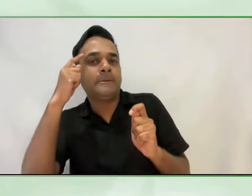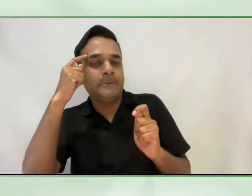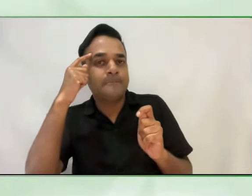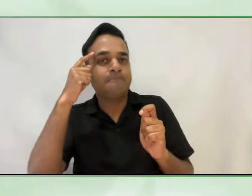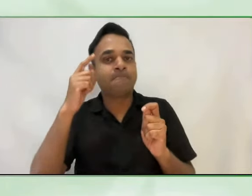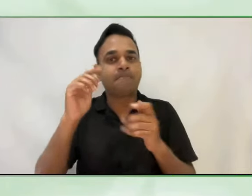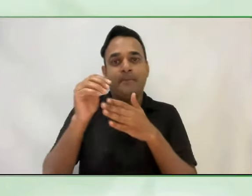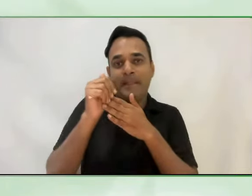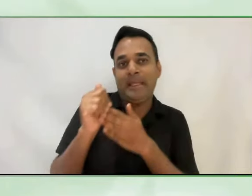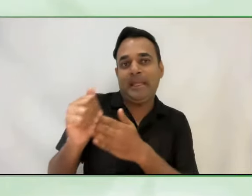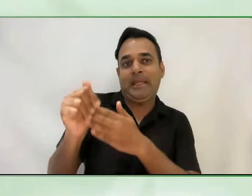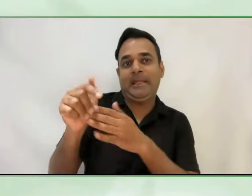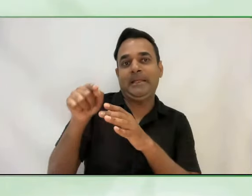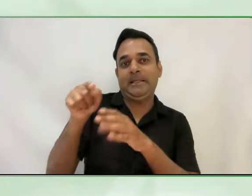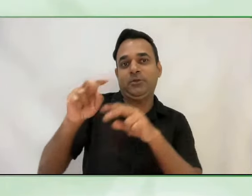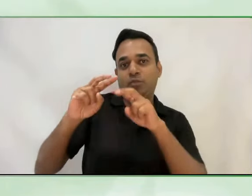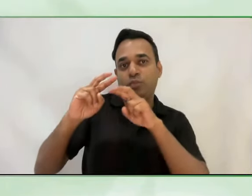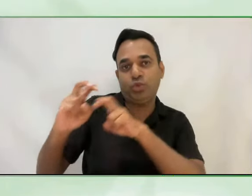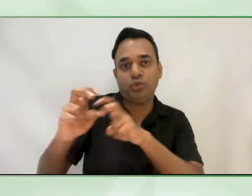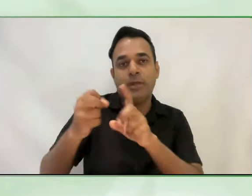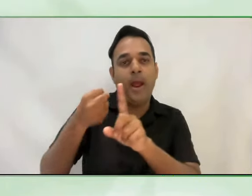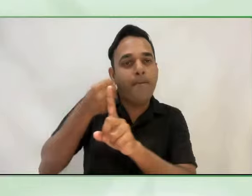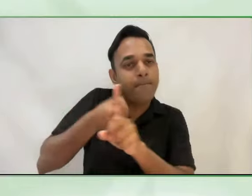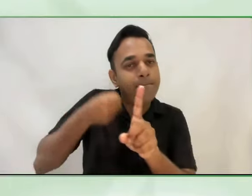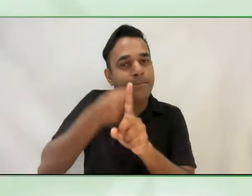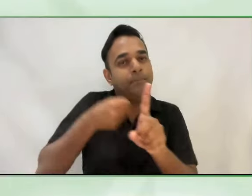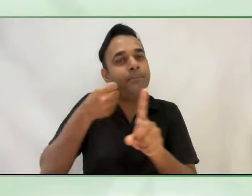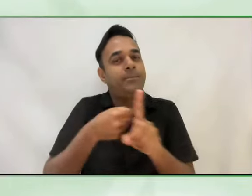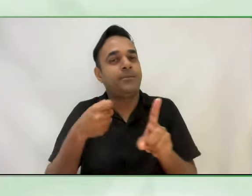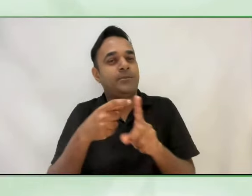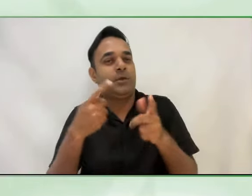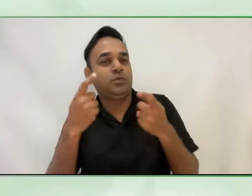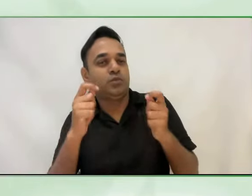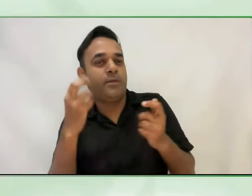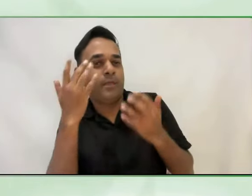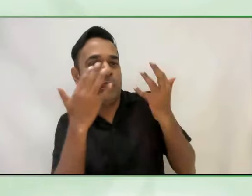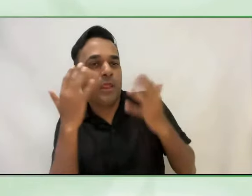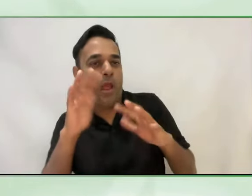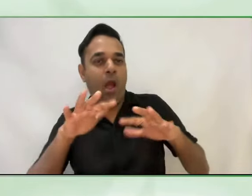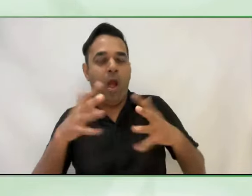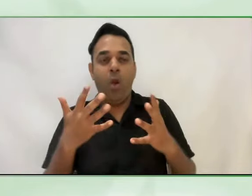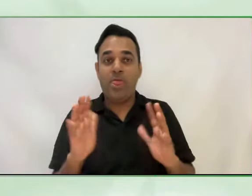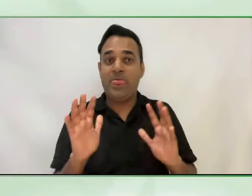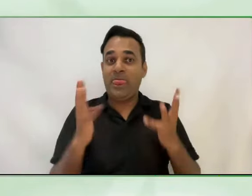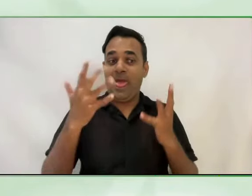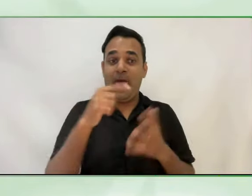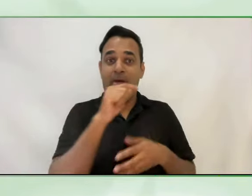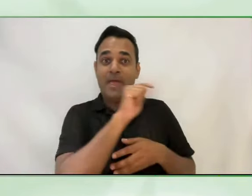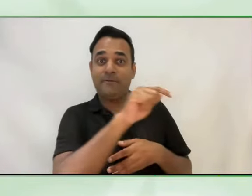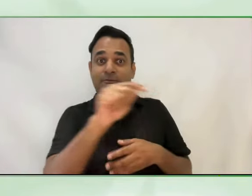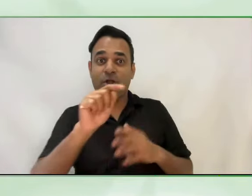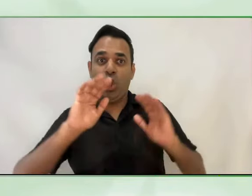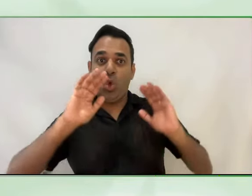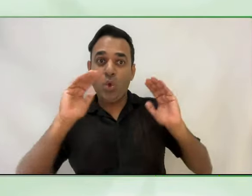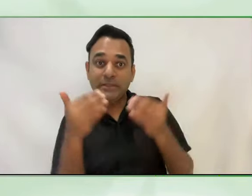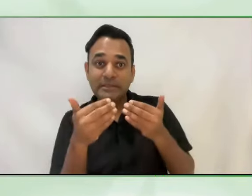treatments for anxiety in place, ensuring there's annual health checks for autistic people, that public spaces are more accessible, that